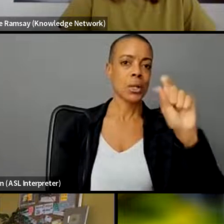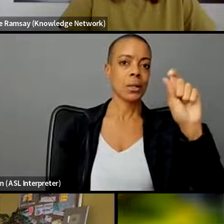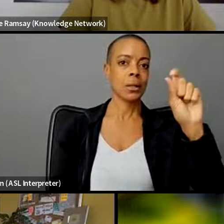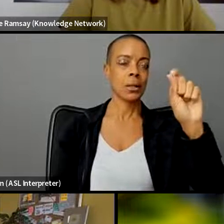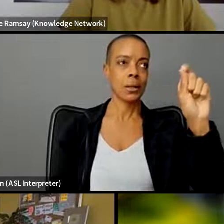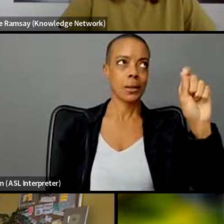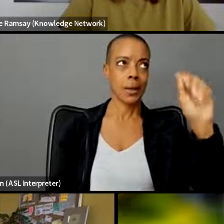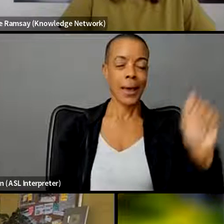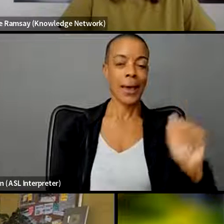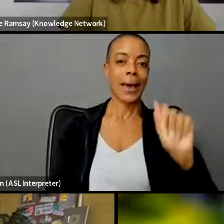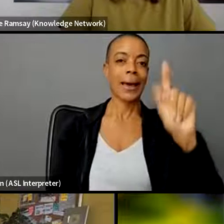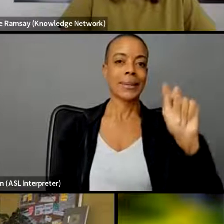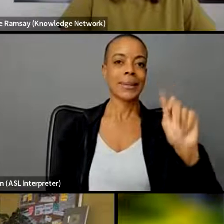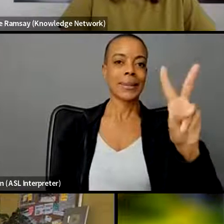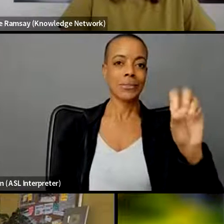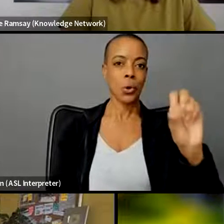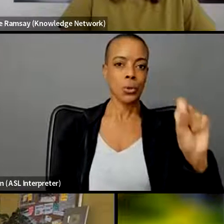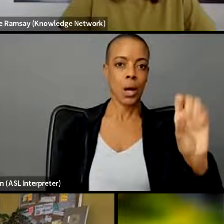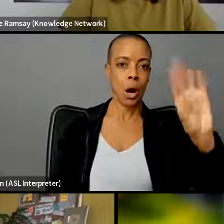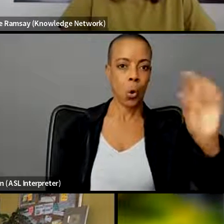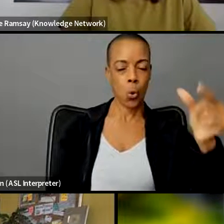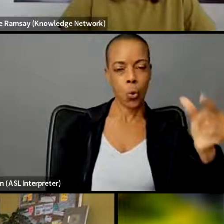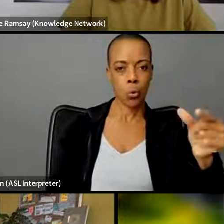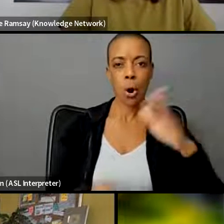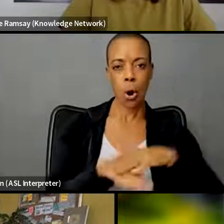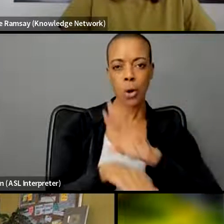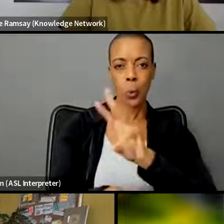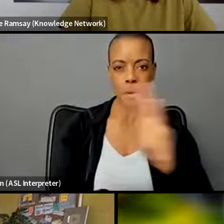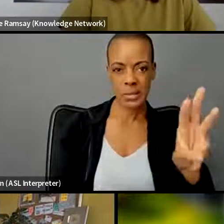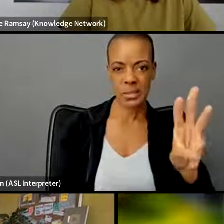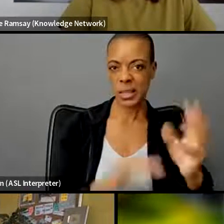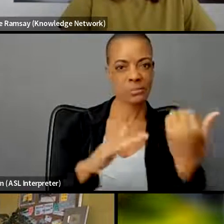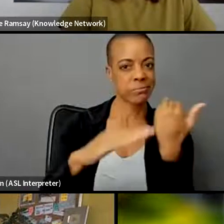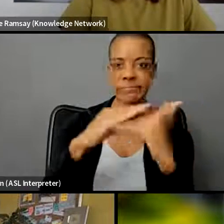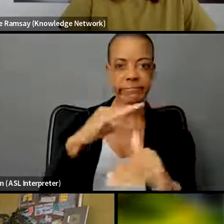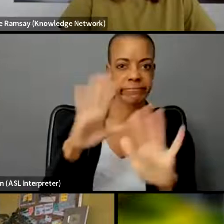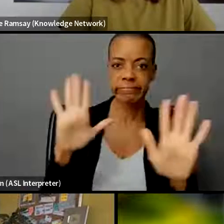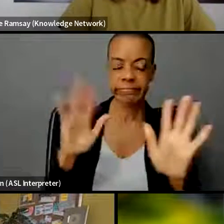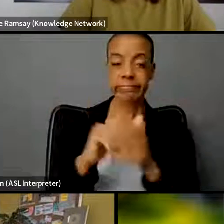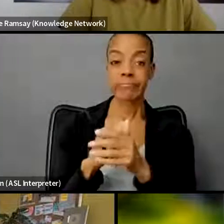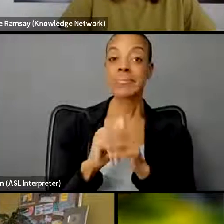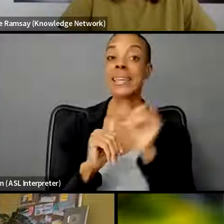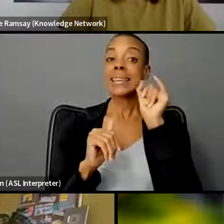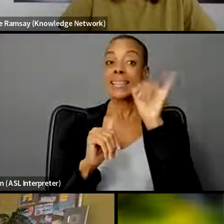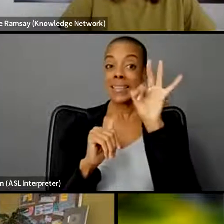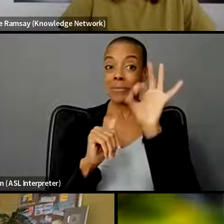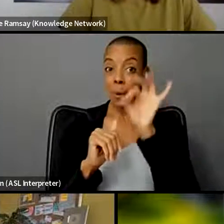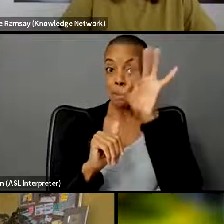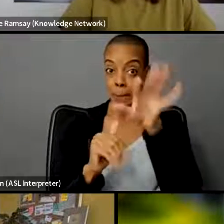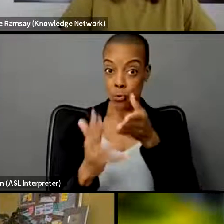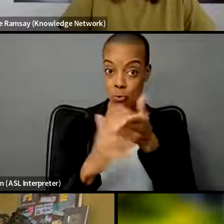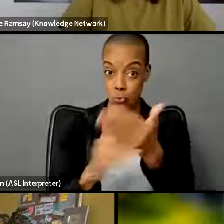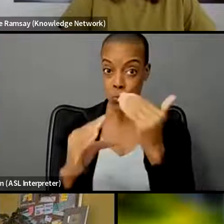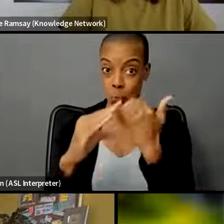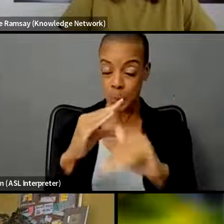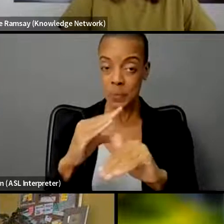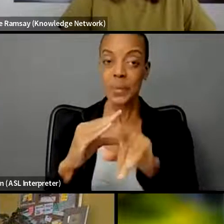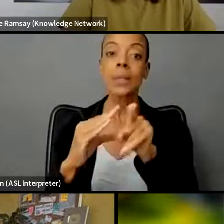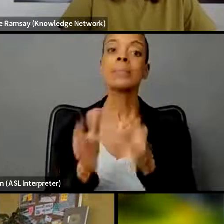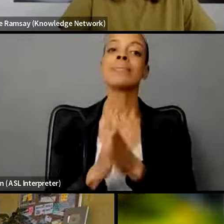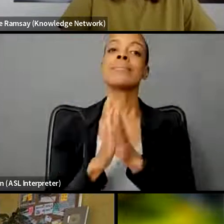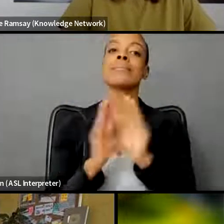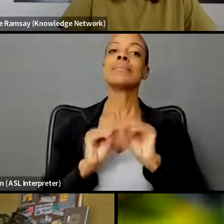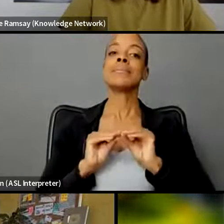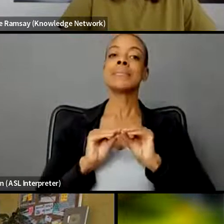docsubmissions@tvo.org, and that's on our website. If you are going to send a pitch through there, we really ask that you be clear about what kind